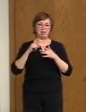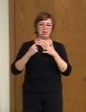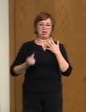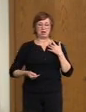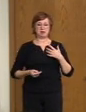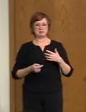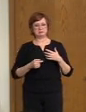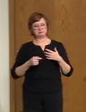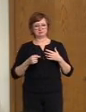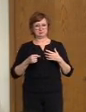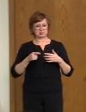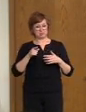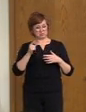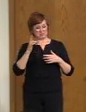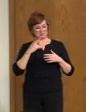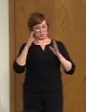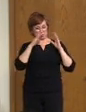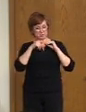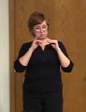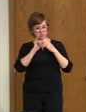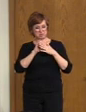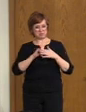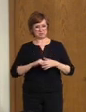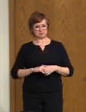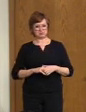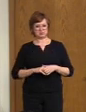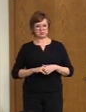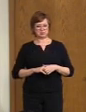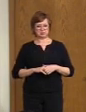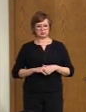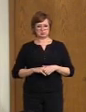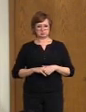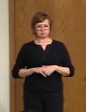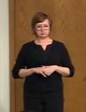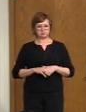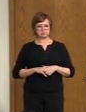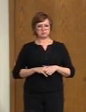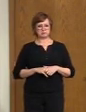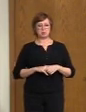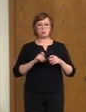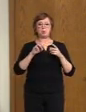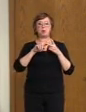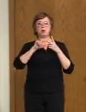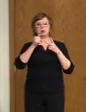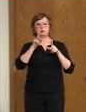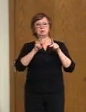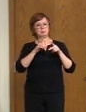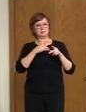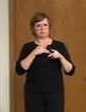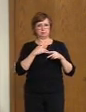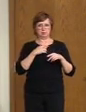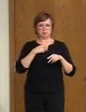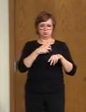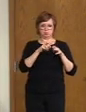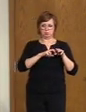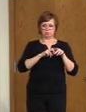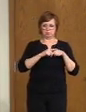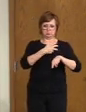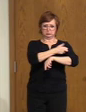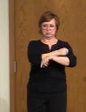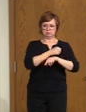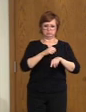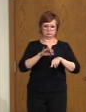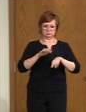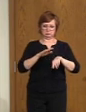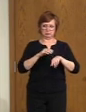to people as well who are maybe nervous about the vaccine? Yeah, no, I think that's an excellent point, and you know